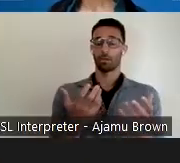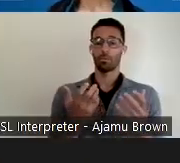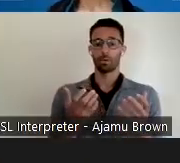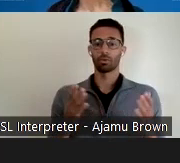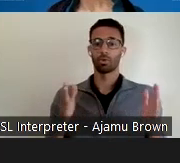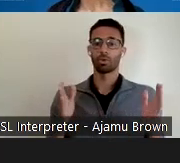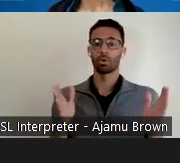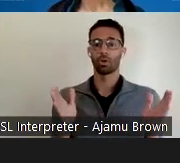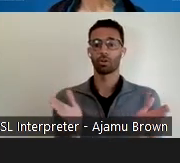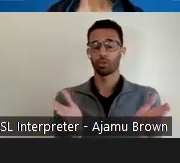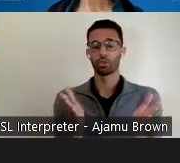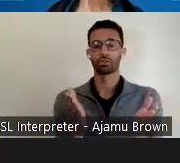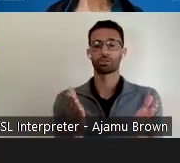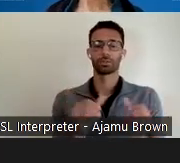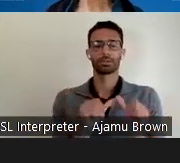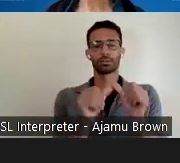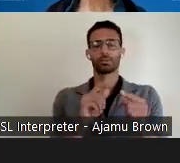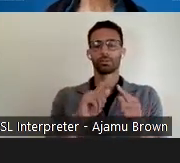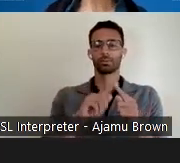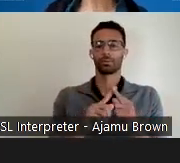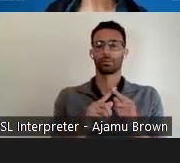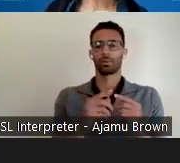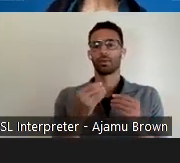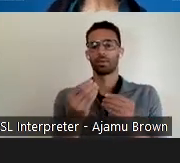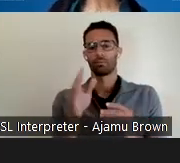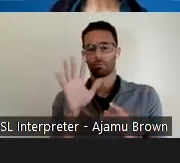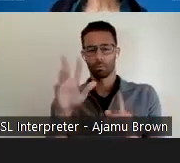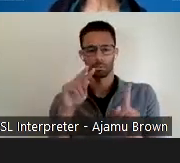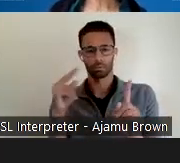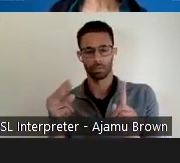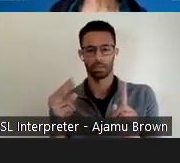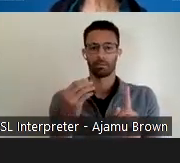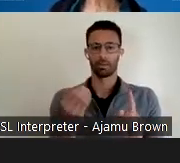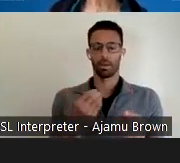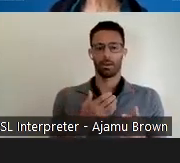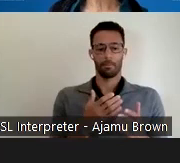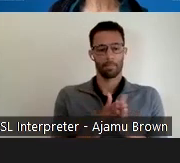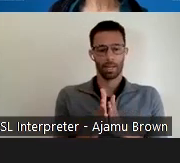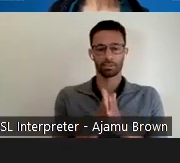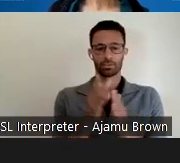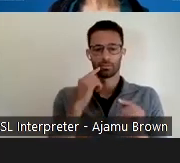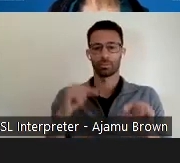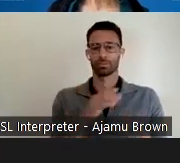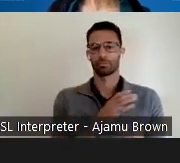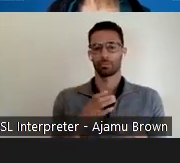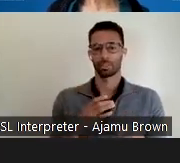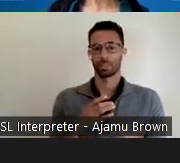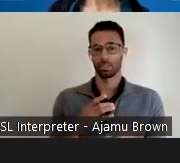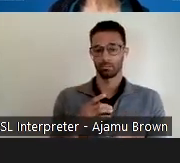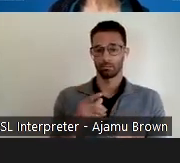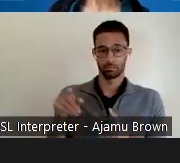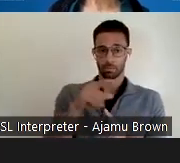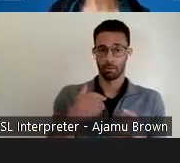to lend both your perspective and passion to this committee. If anybody has any questions about how they would like